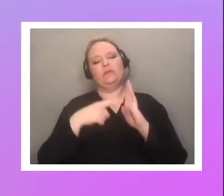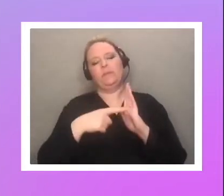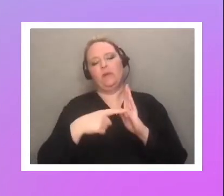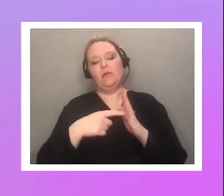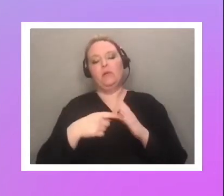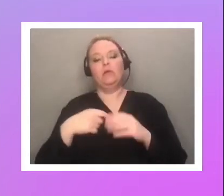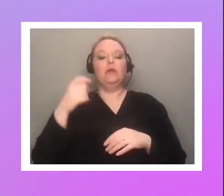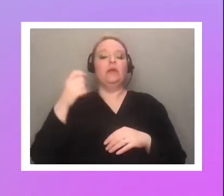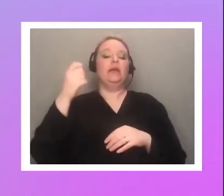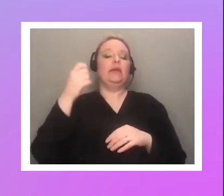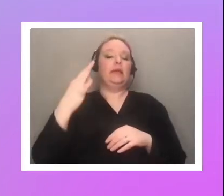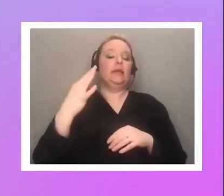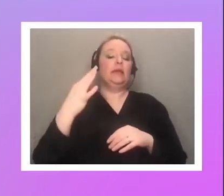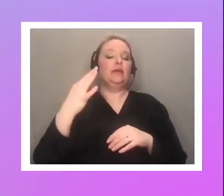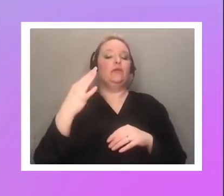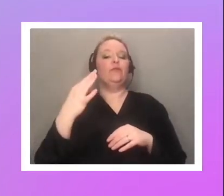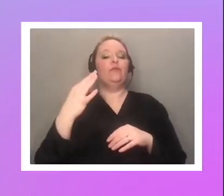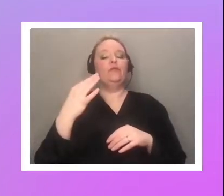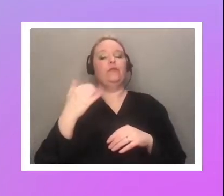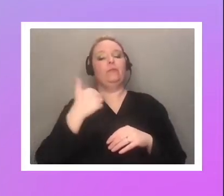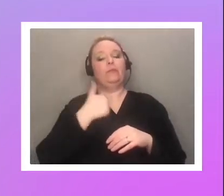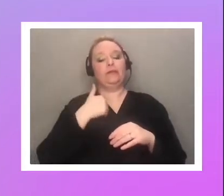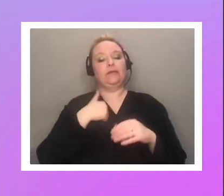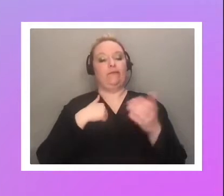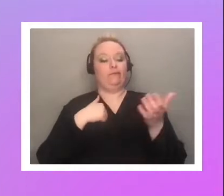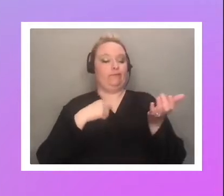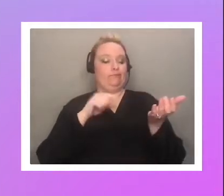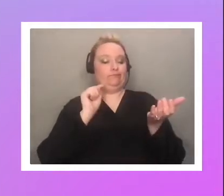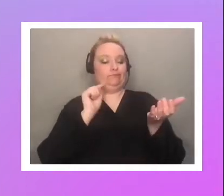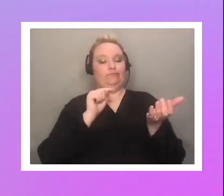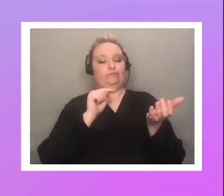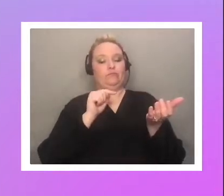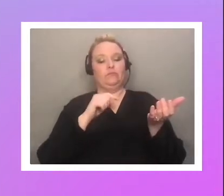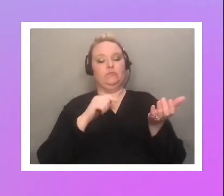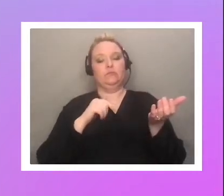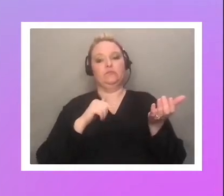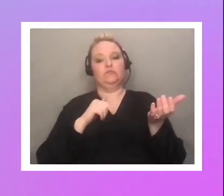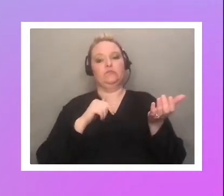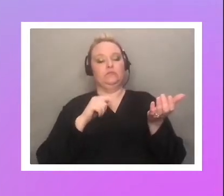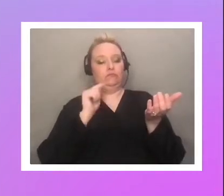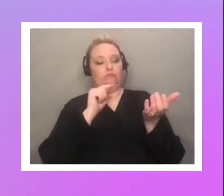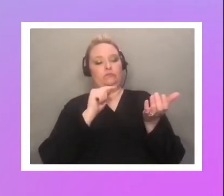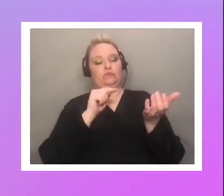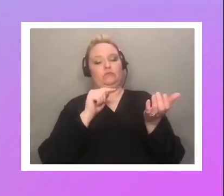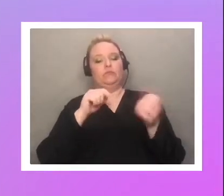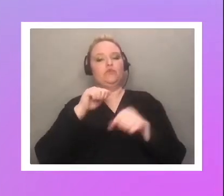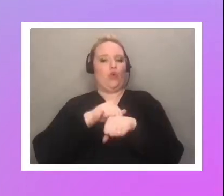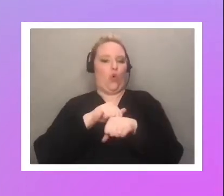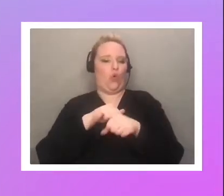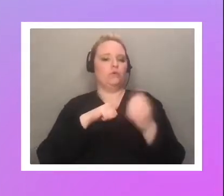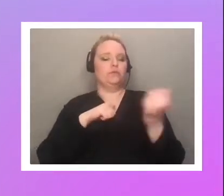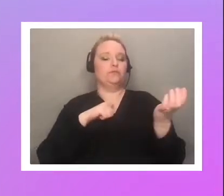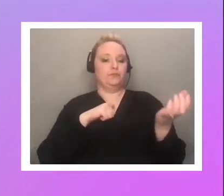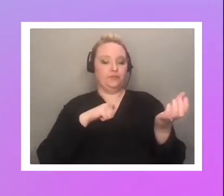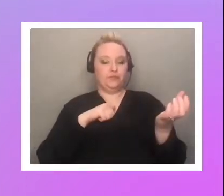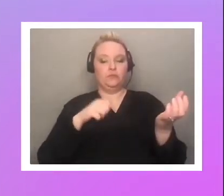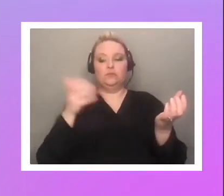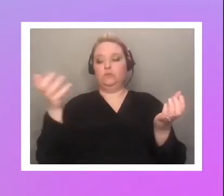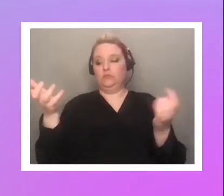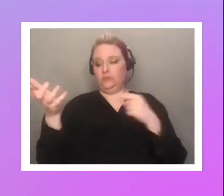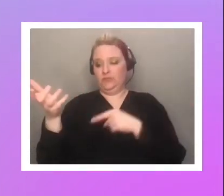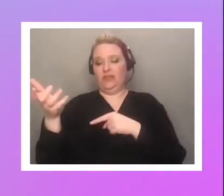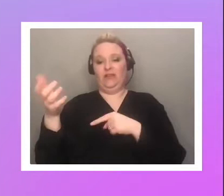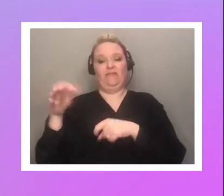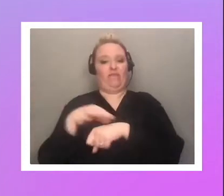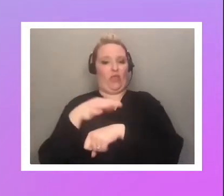If I have in, say, one hand, in one hand I have a stone, and the other hand I have a